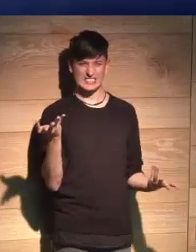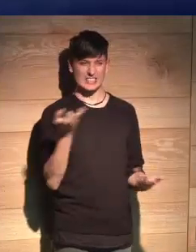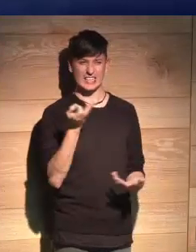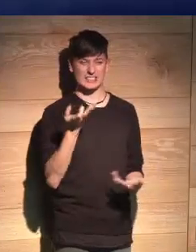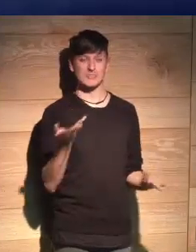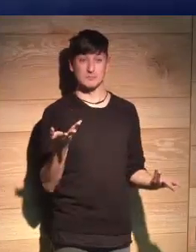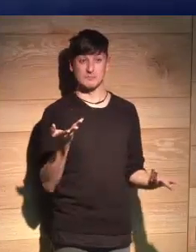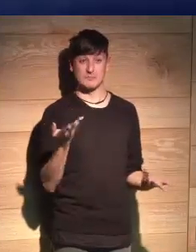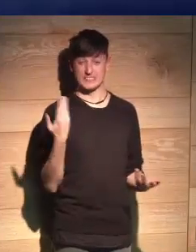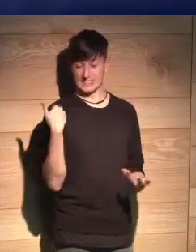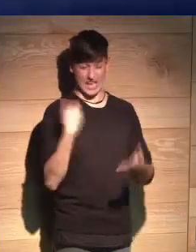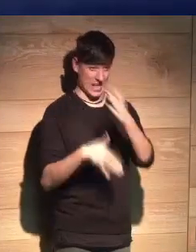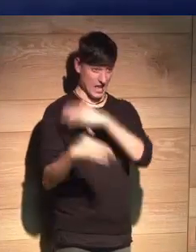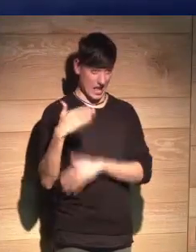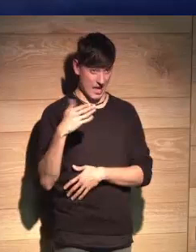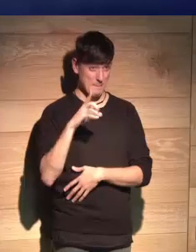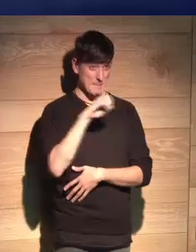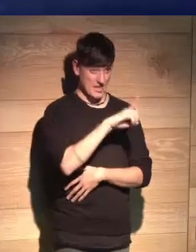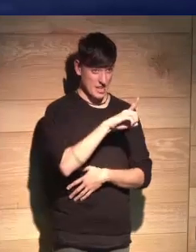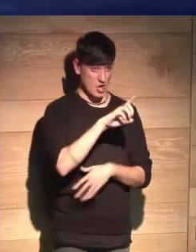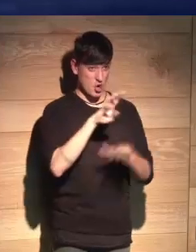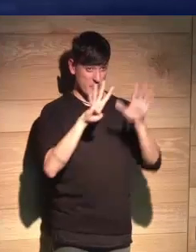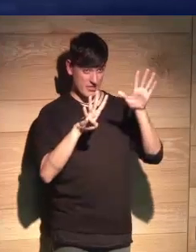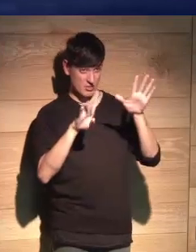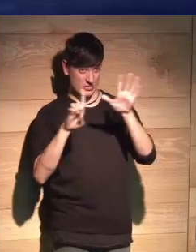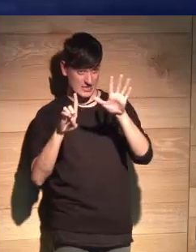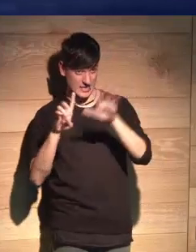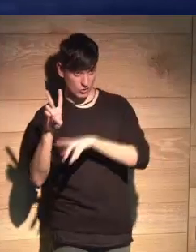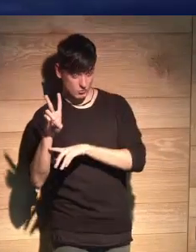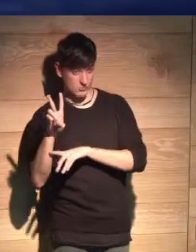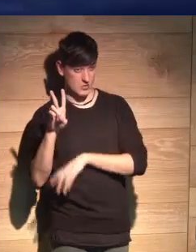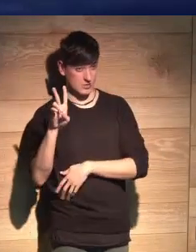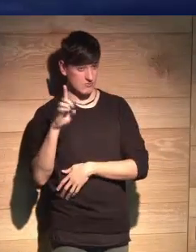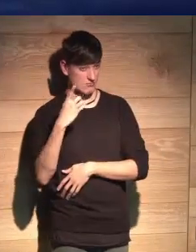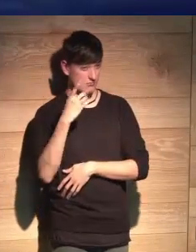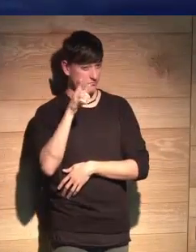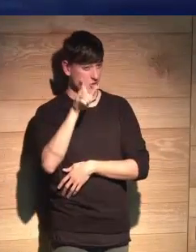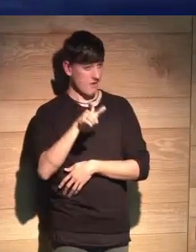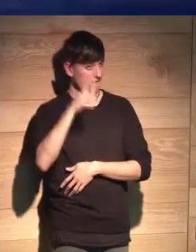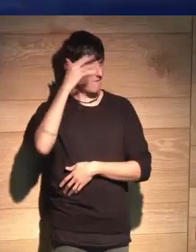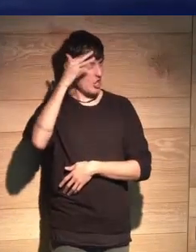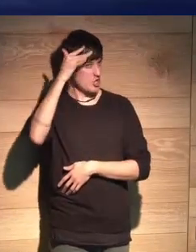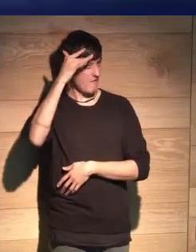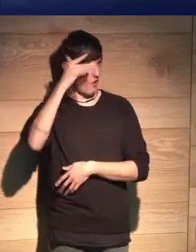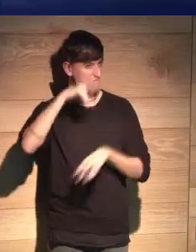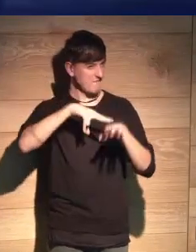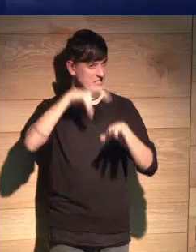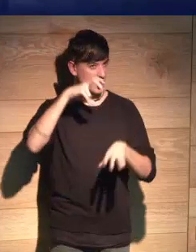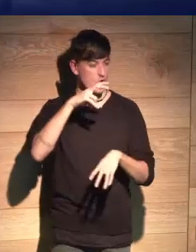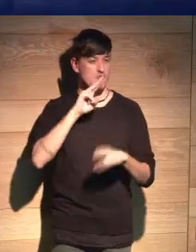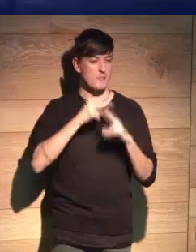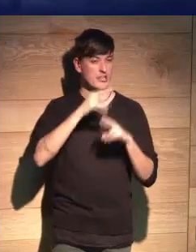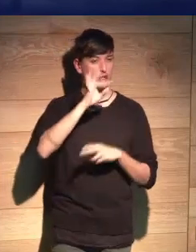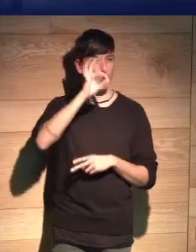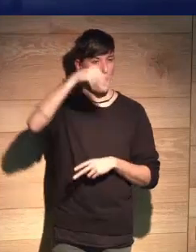And already in 1962, a philosopher and physicist, Thomas